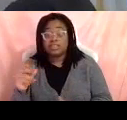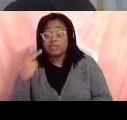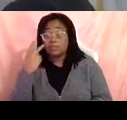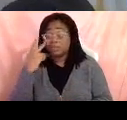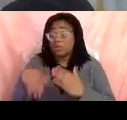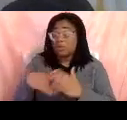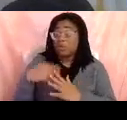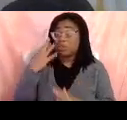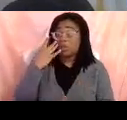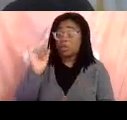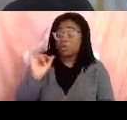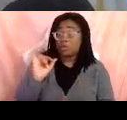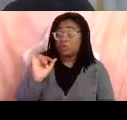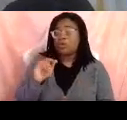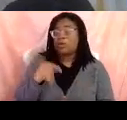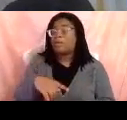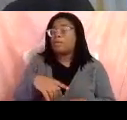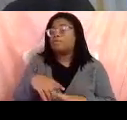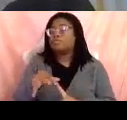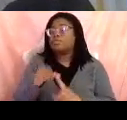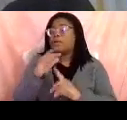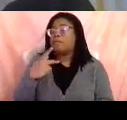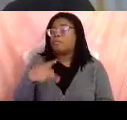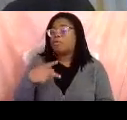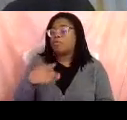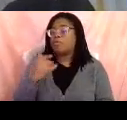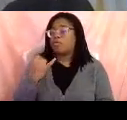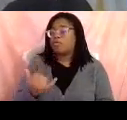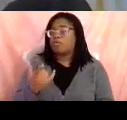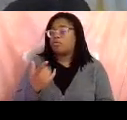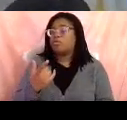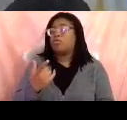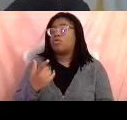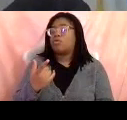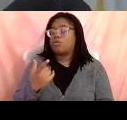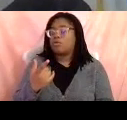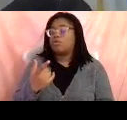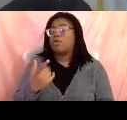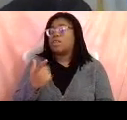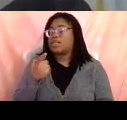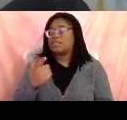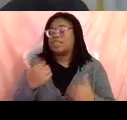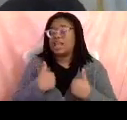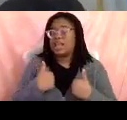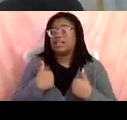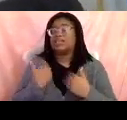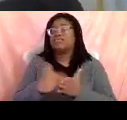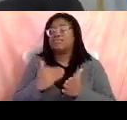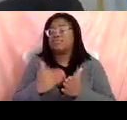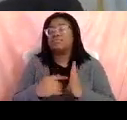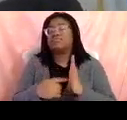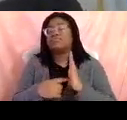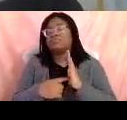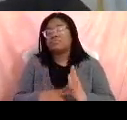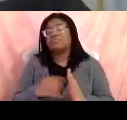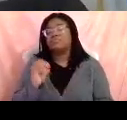as well, except for the purple, right? Right. This particular quadrant happens to have representation